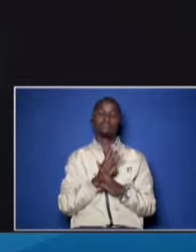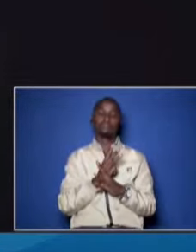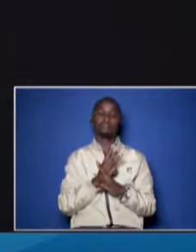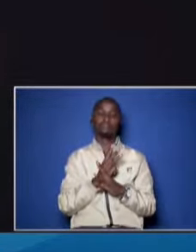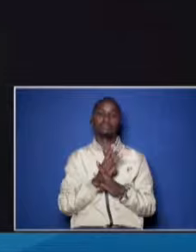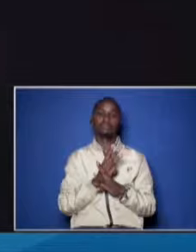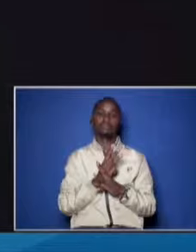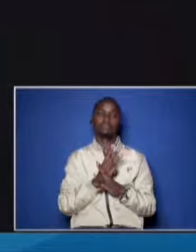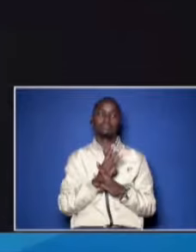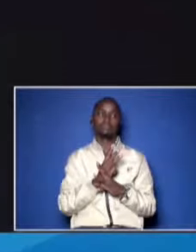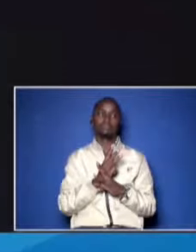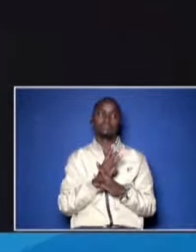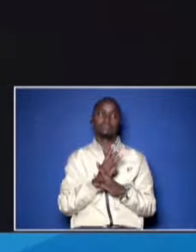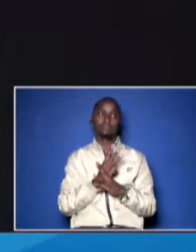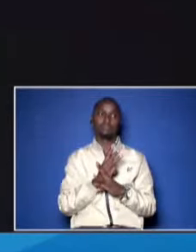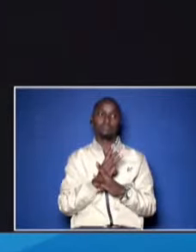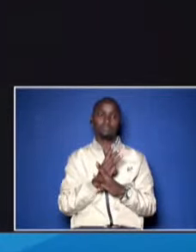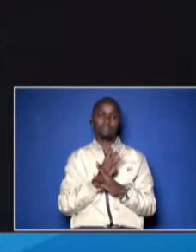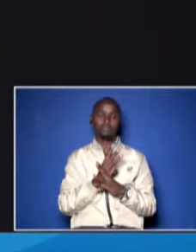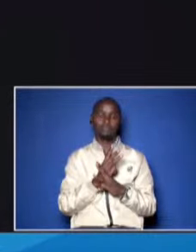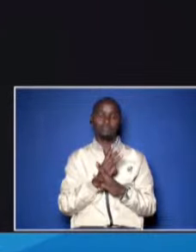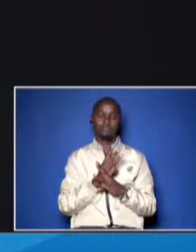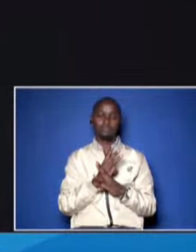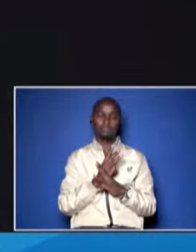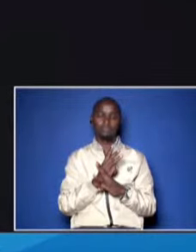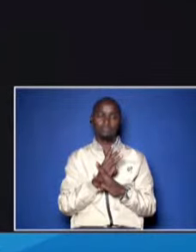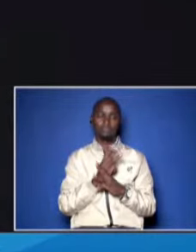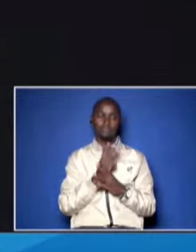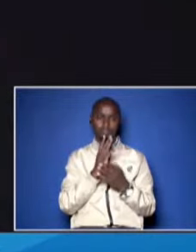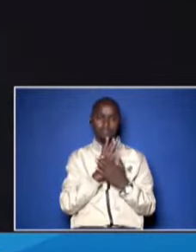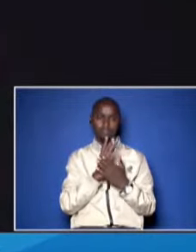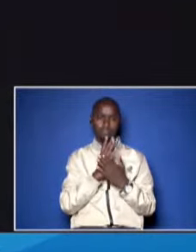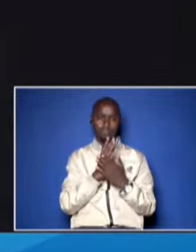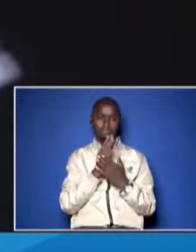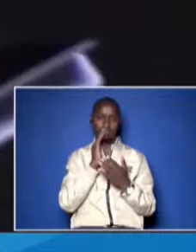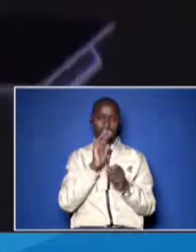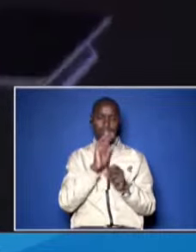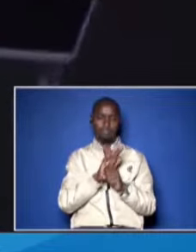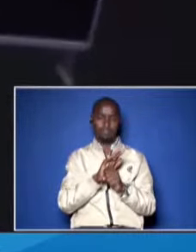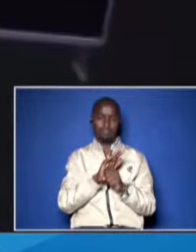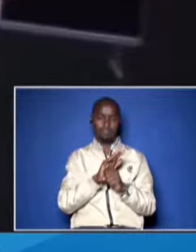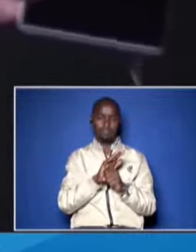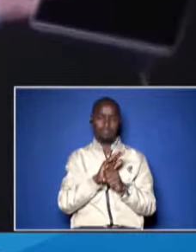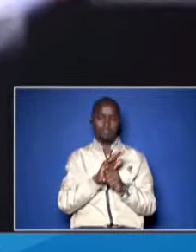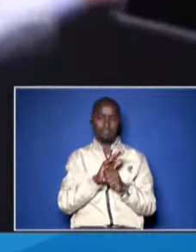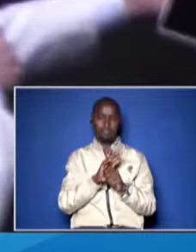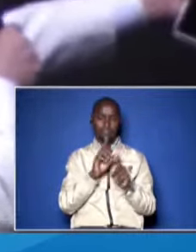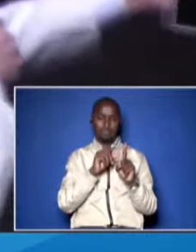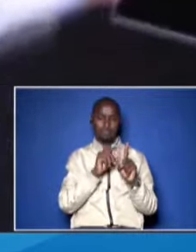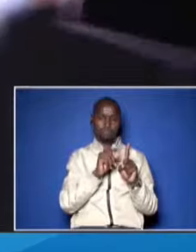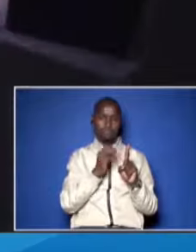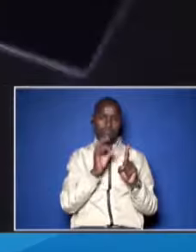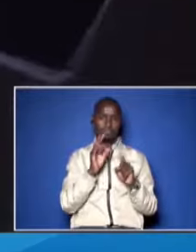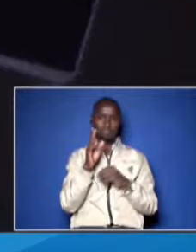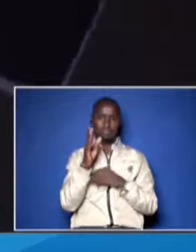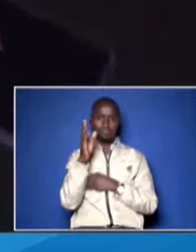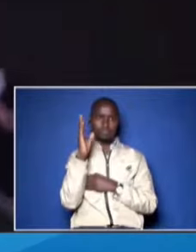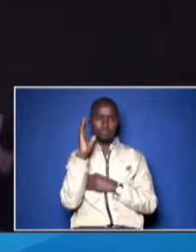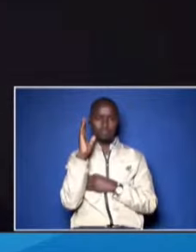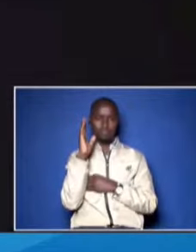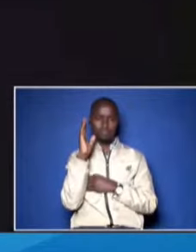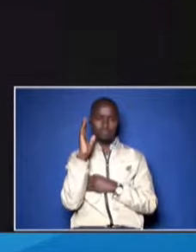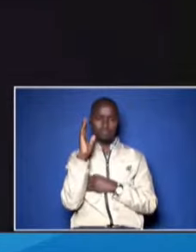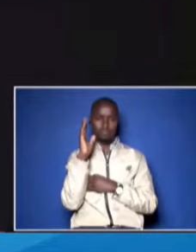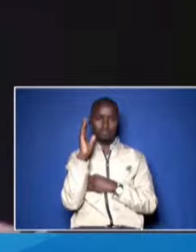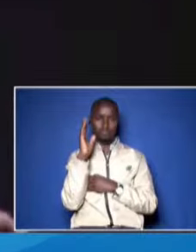world we have a treasure the word of God can you turn this on for me please Lucas quick